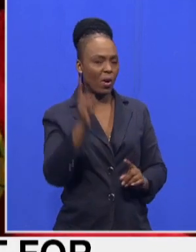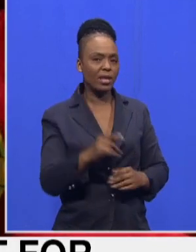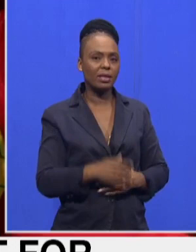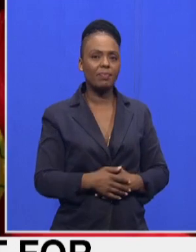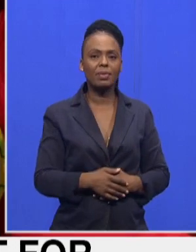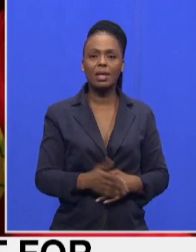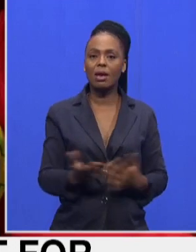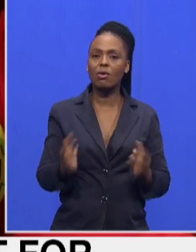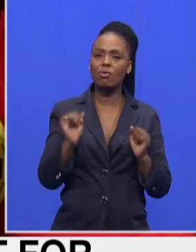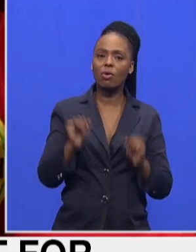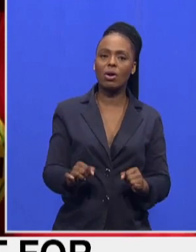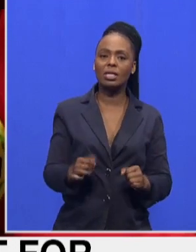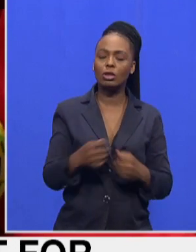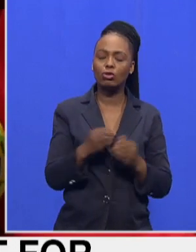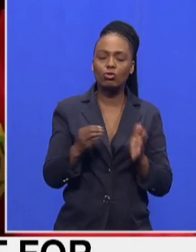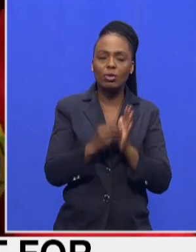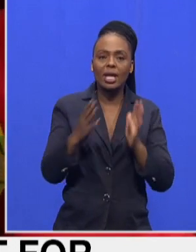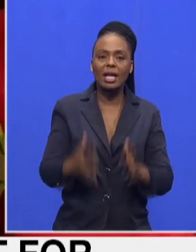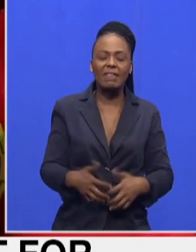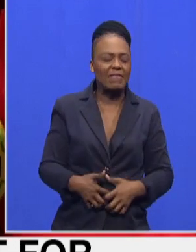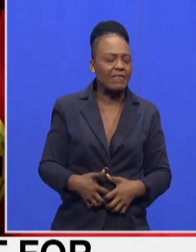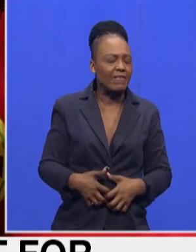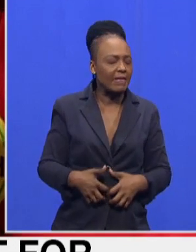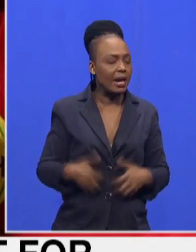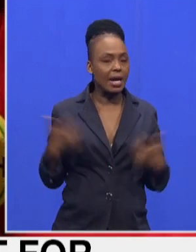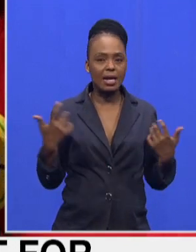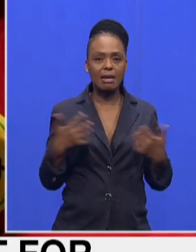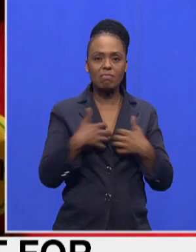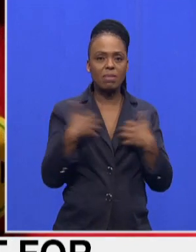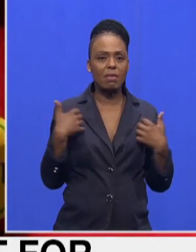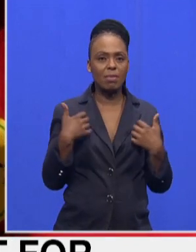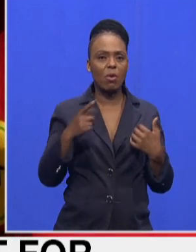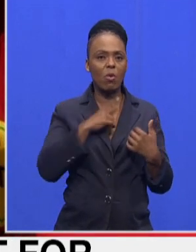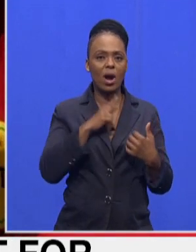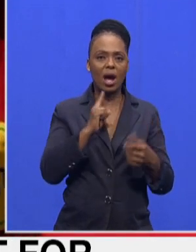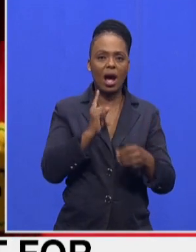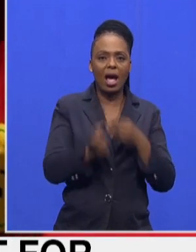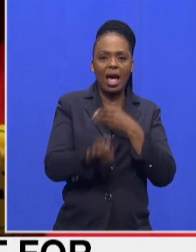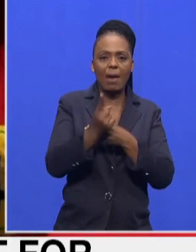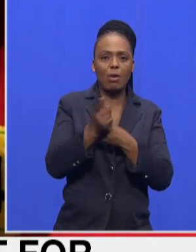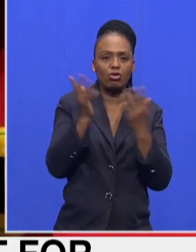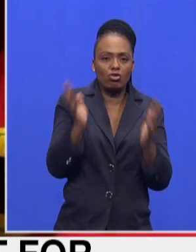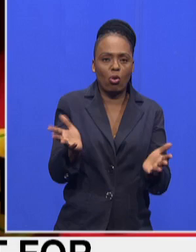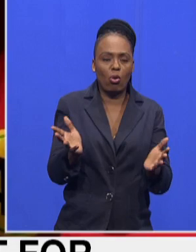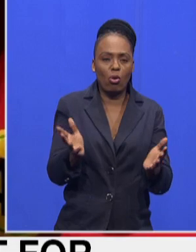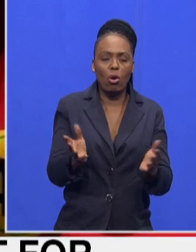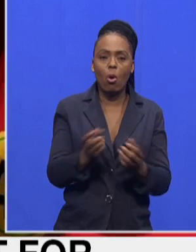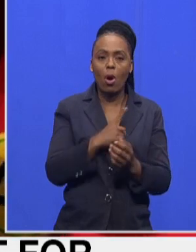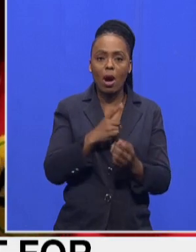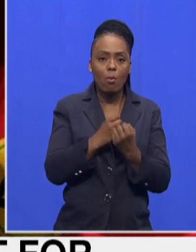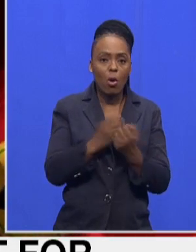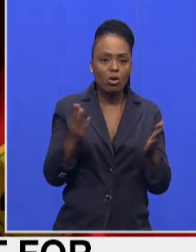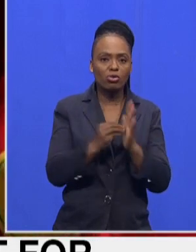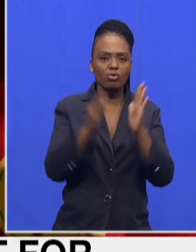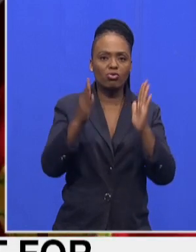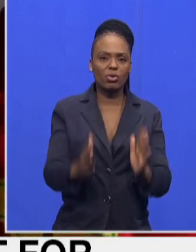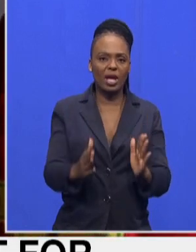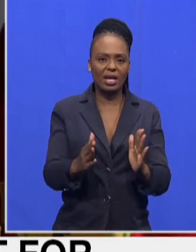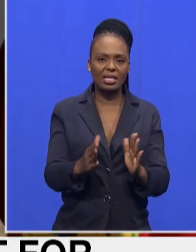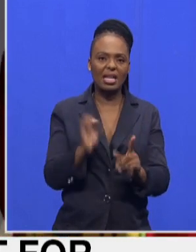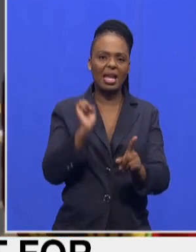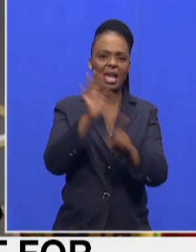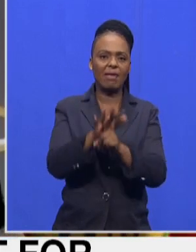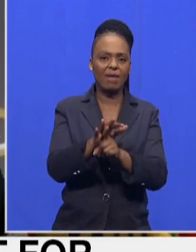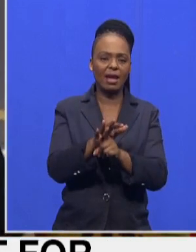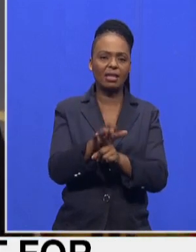course, students are frustrated and disappointed at the outcome, having the understanding that the majority of the students that are affected by fee blocks